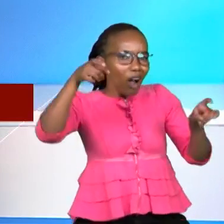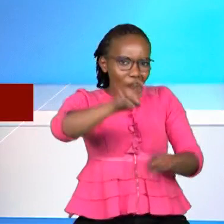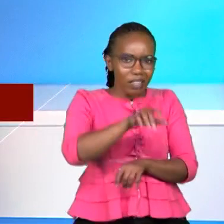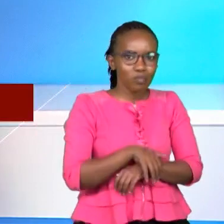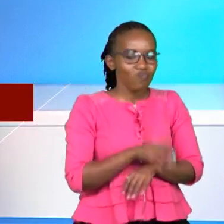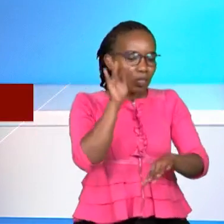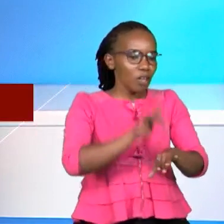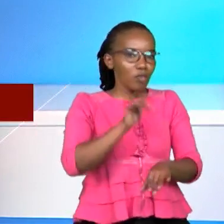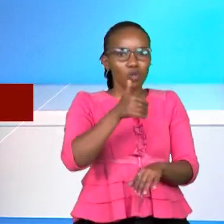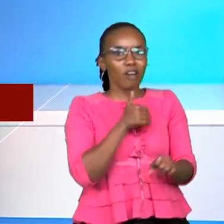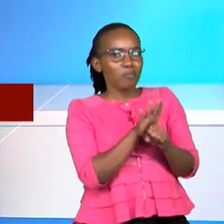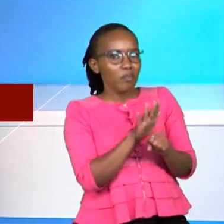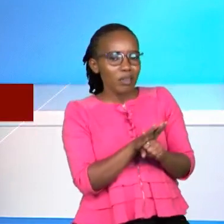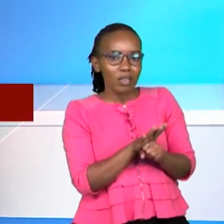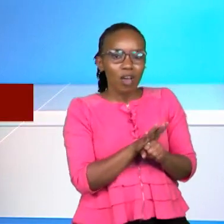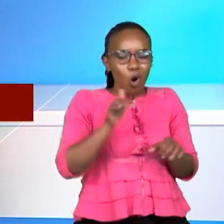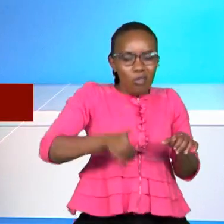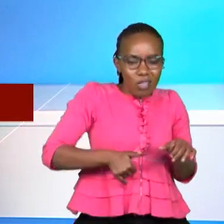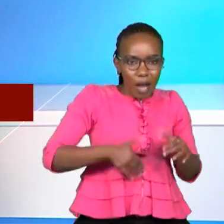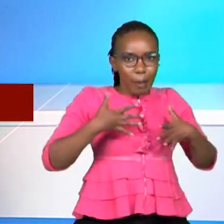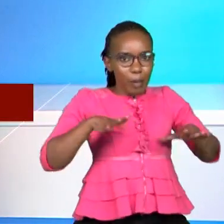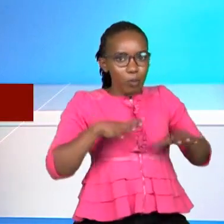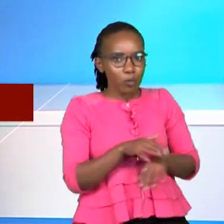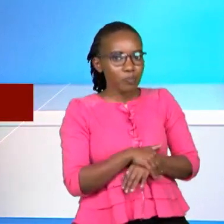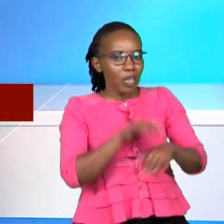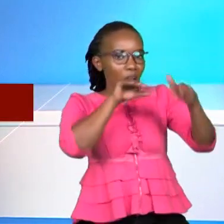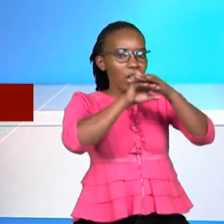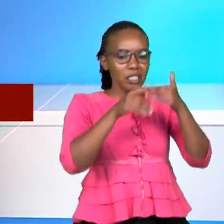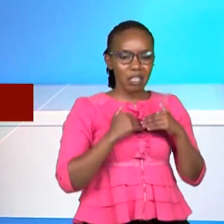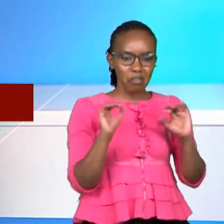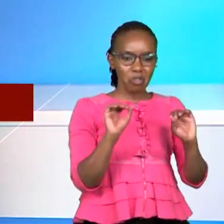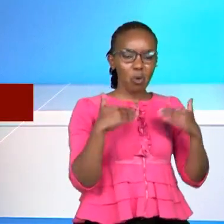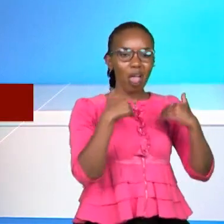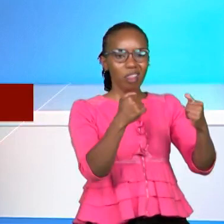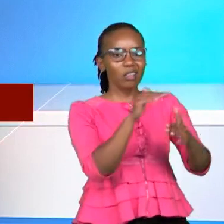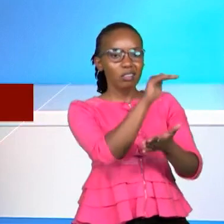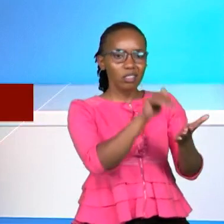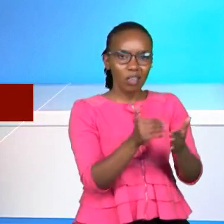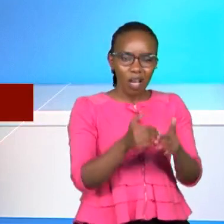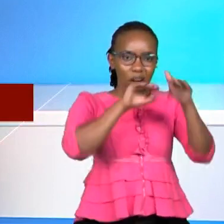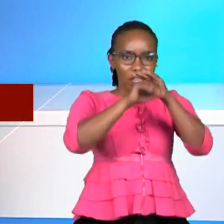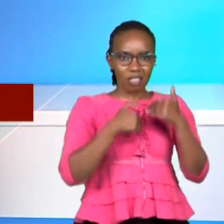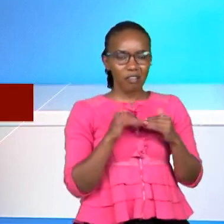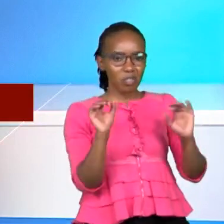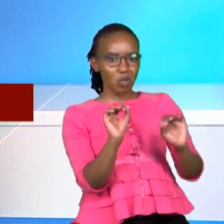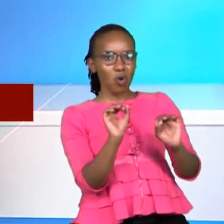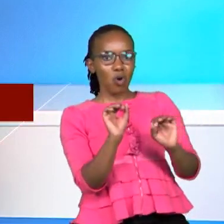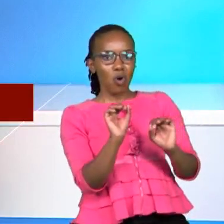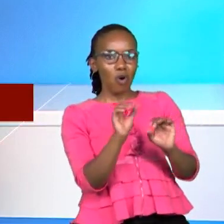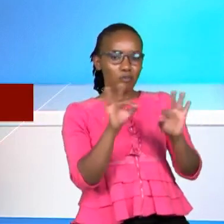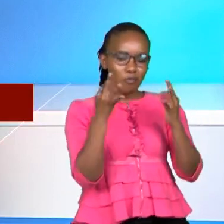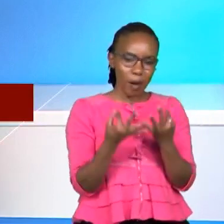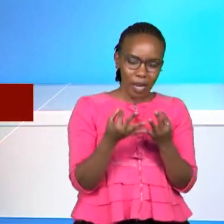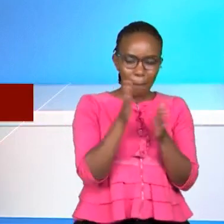with new infections being amongst adolescents. They do not have access to these health facilities. They do not have access to these contraceptives. Even the